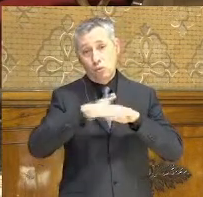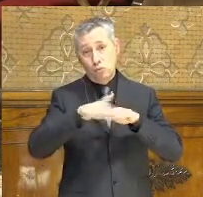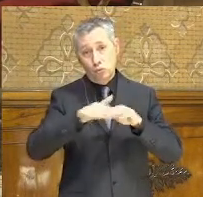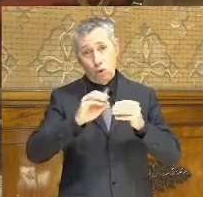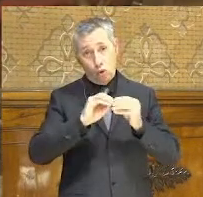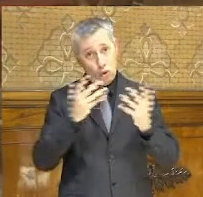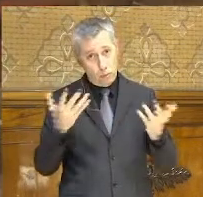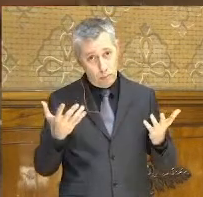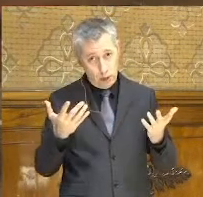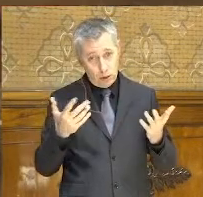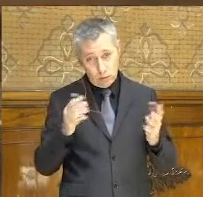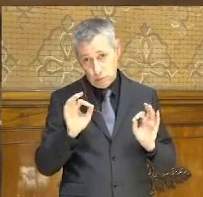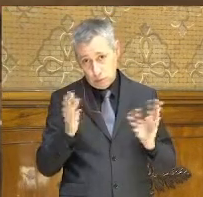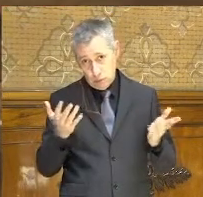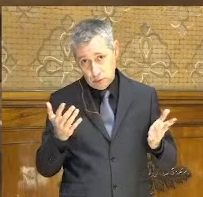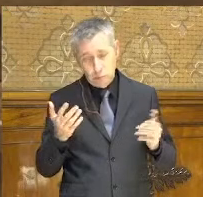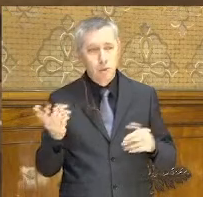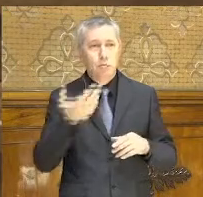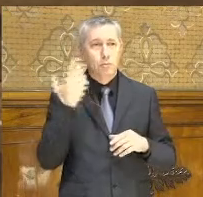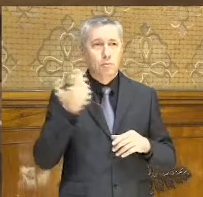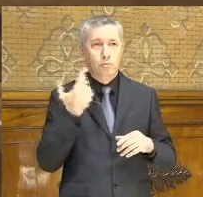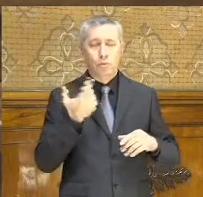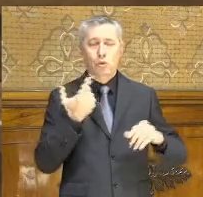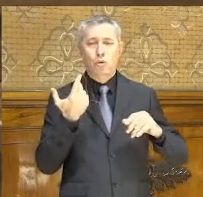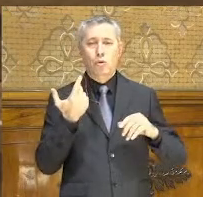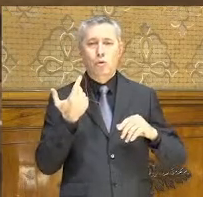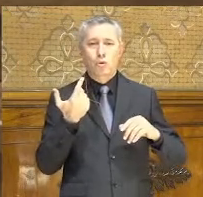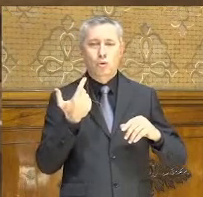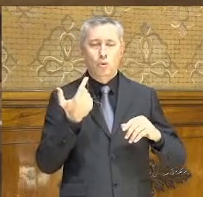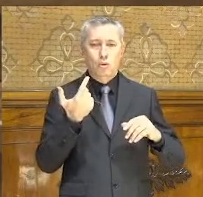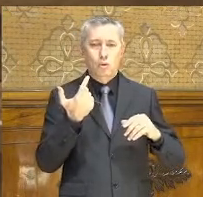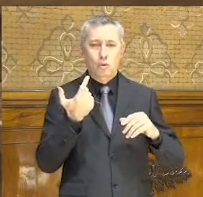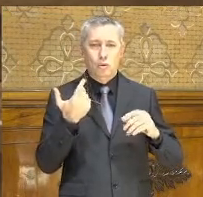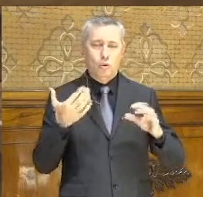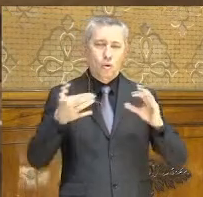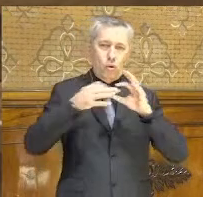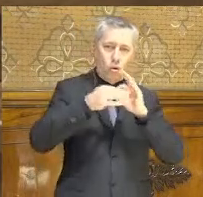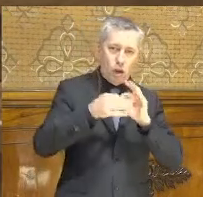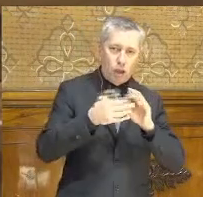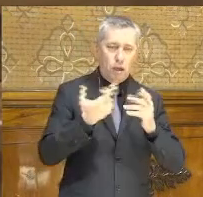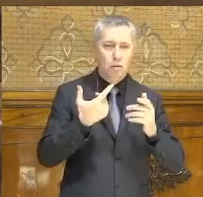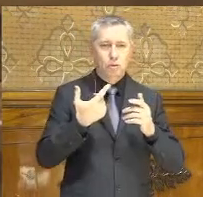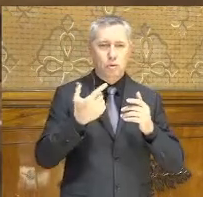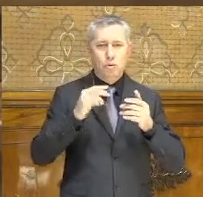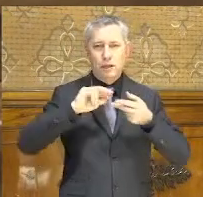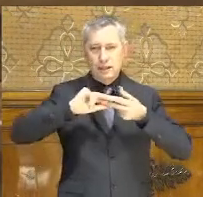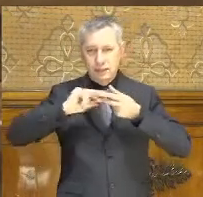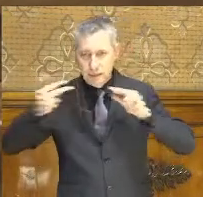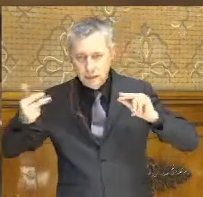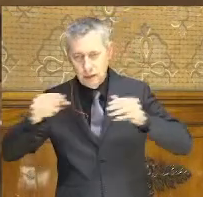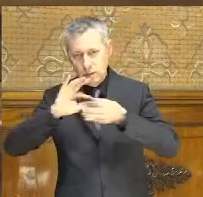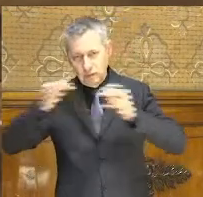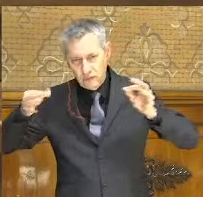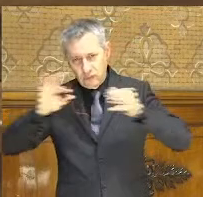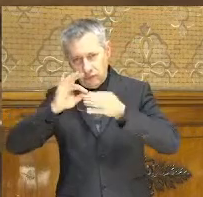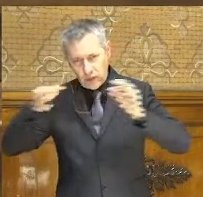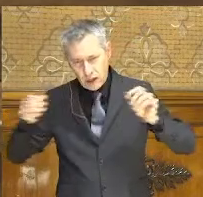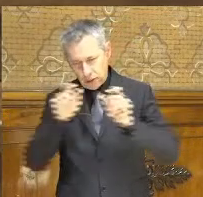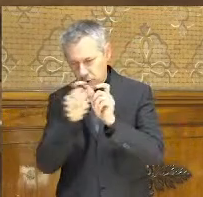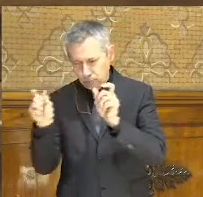thought about words as wider semantic fields, you know,